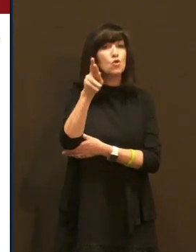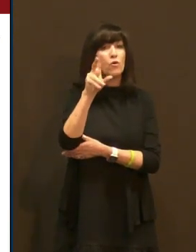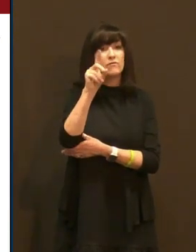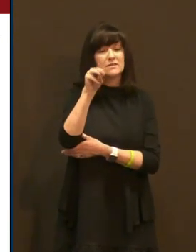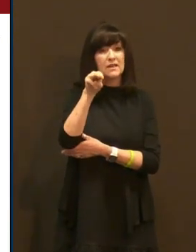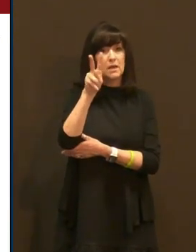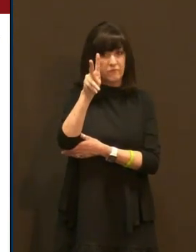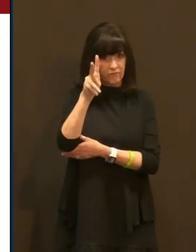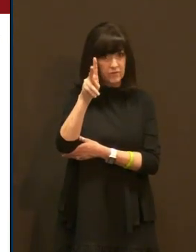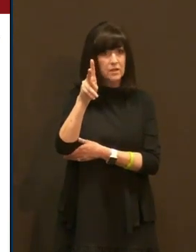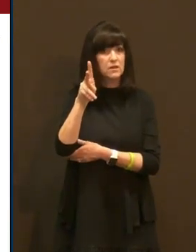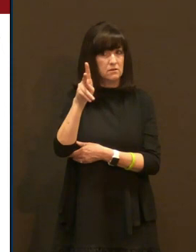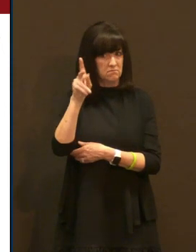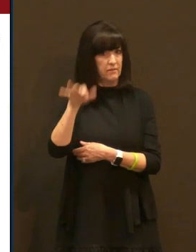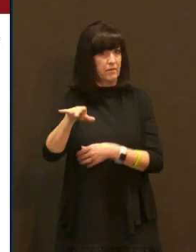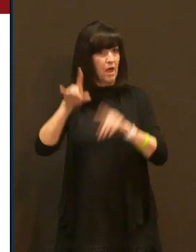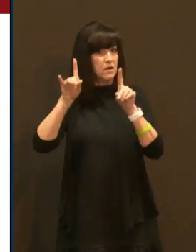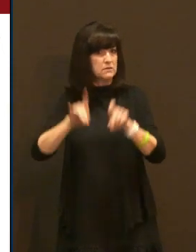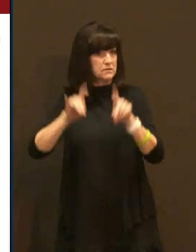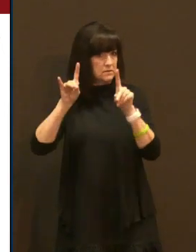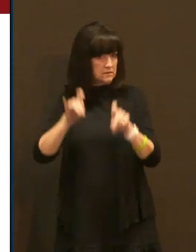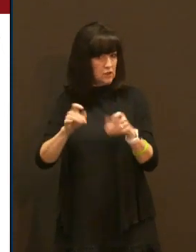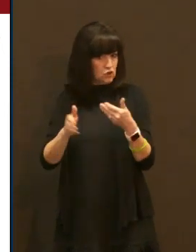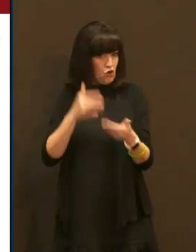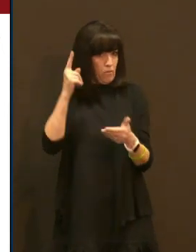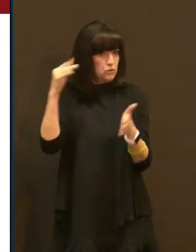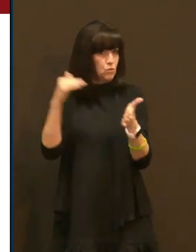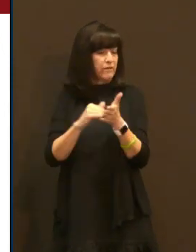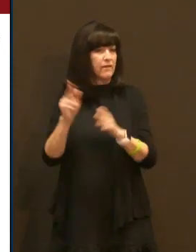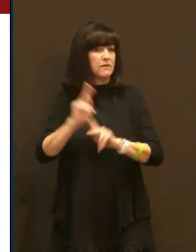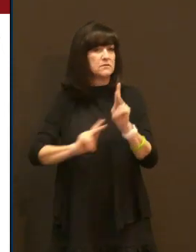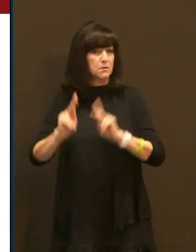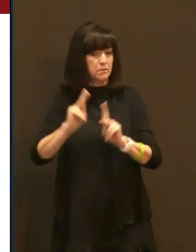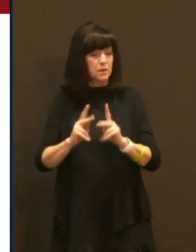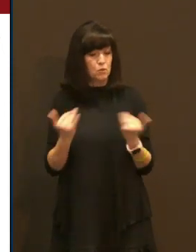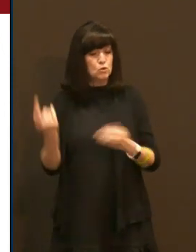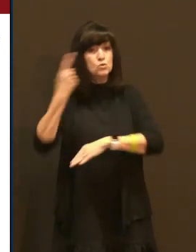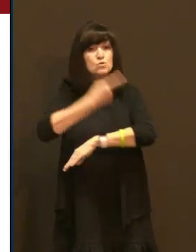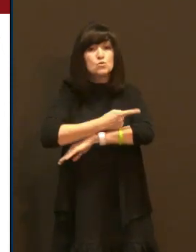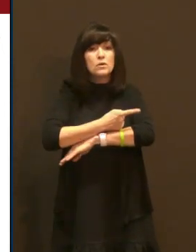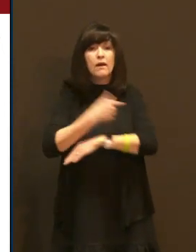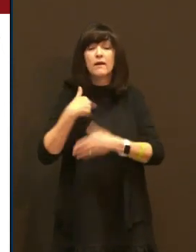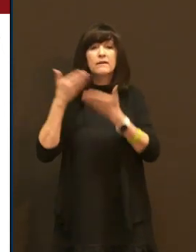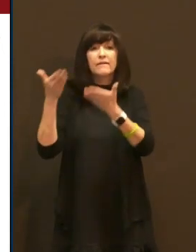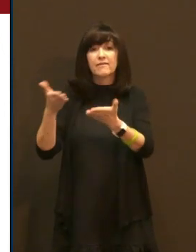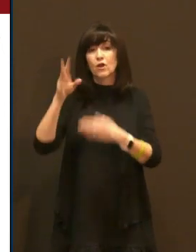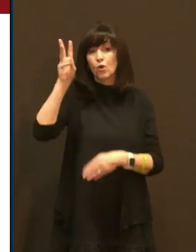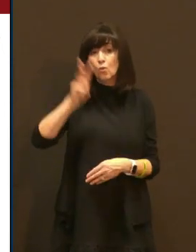again, almost maxed that event out, which was good news. Today we're in Wilmington at a few places.